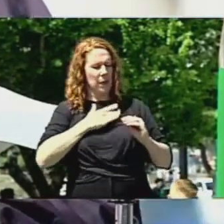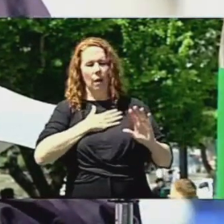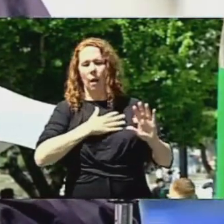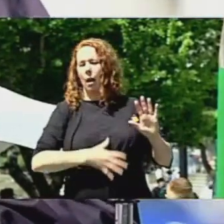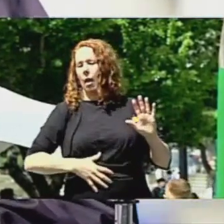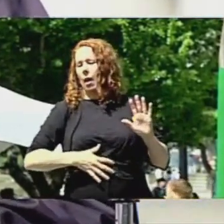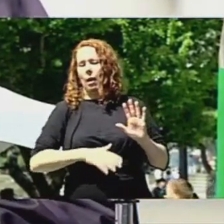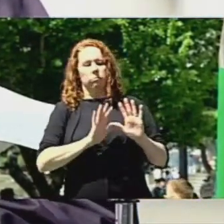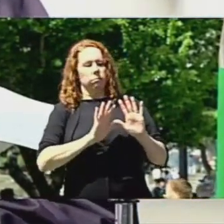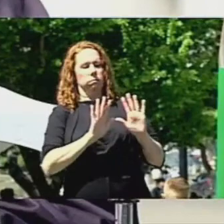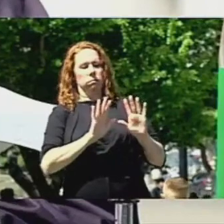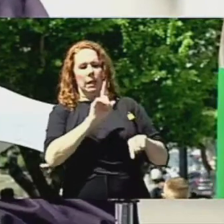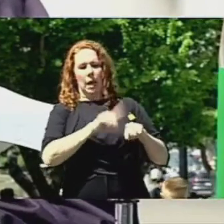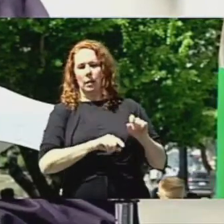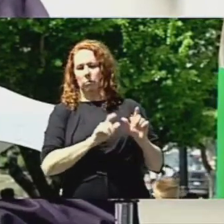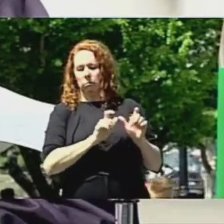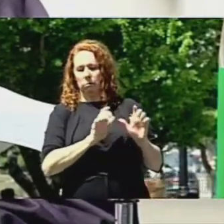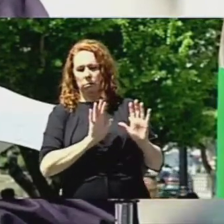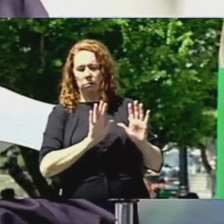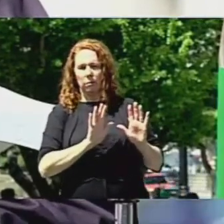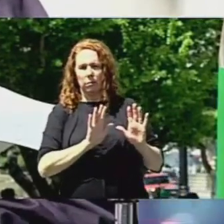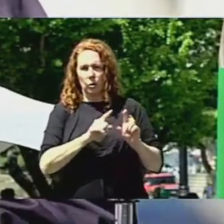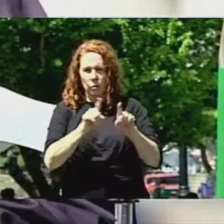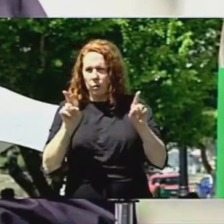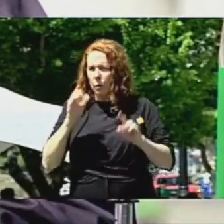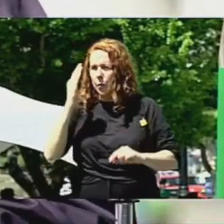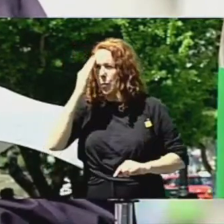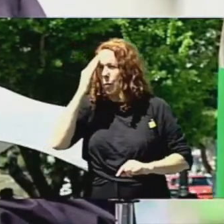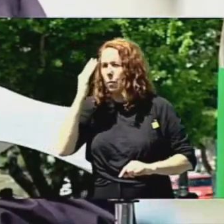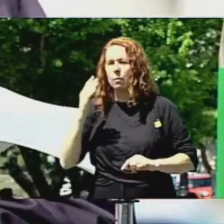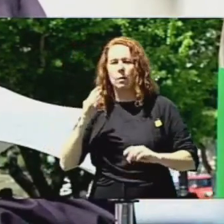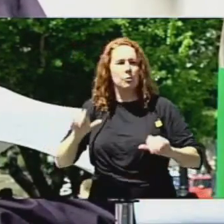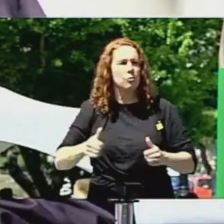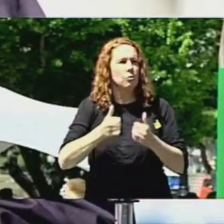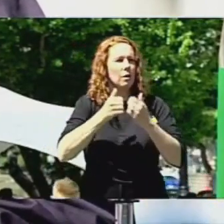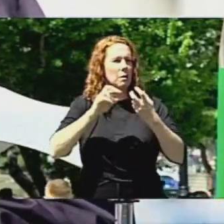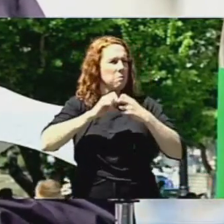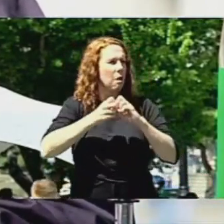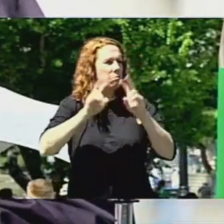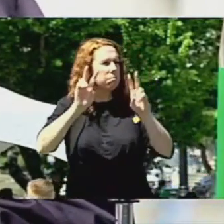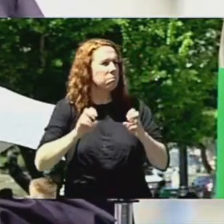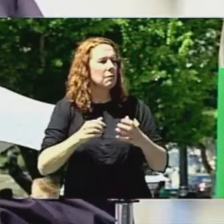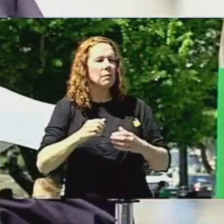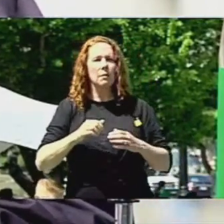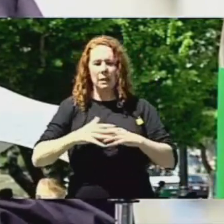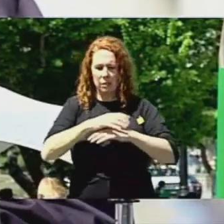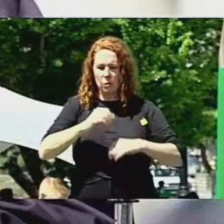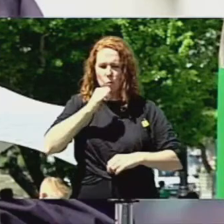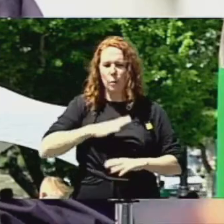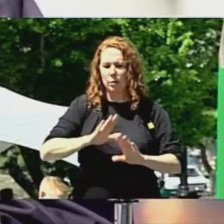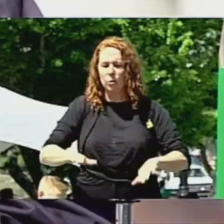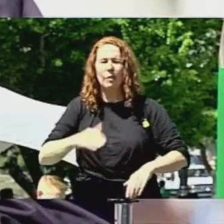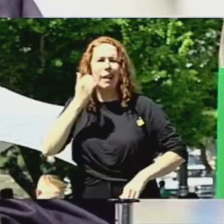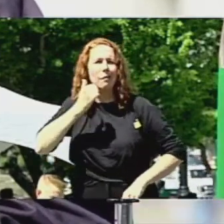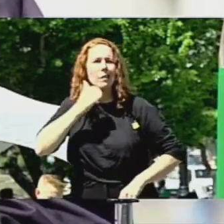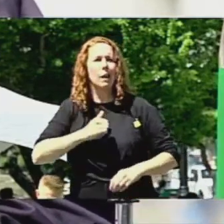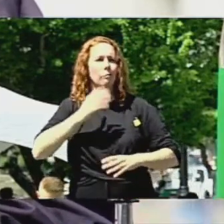I do know that all of you here today have an understanding of the challenges and issues Indigenous women and children face every single day.